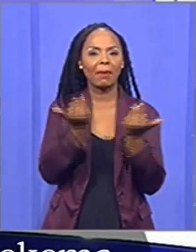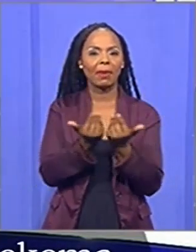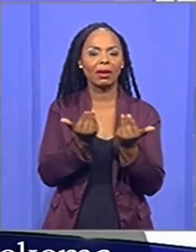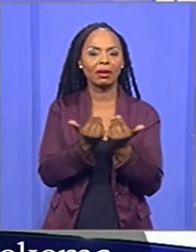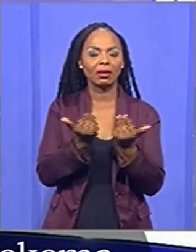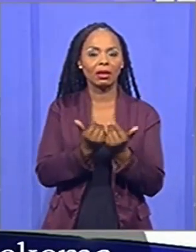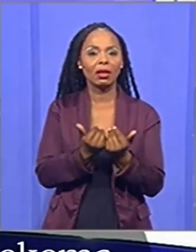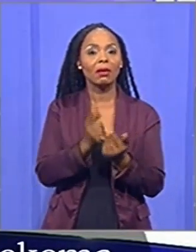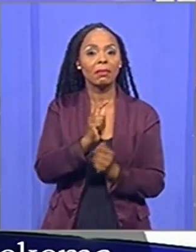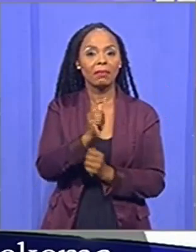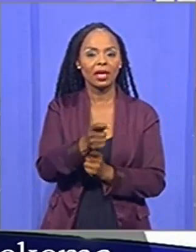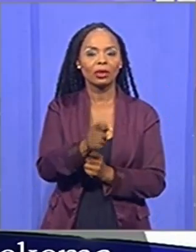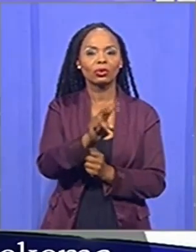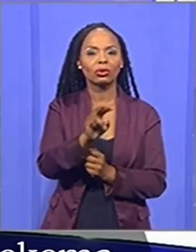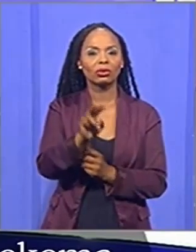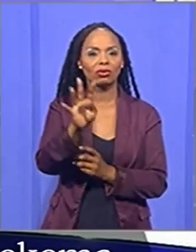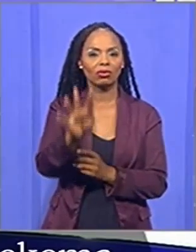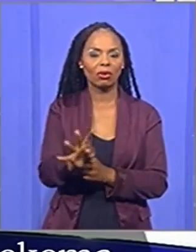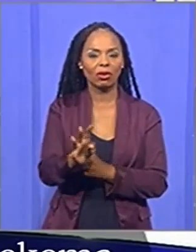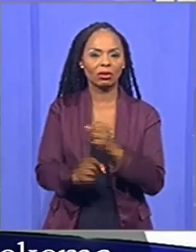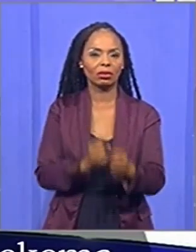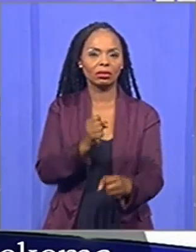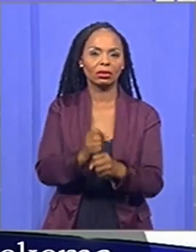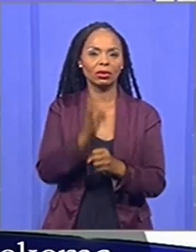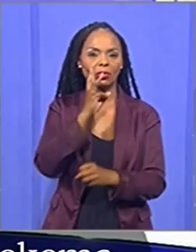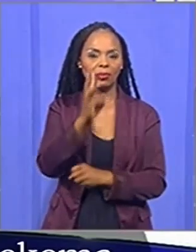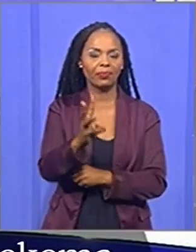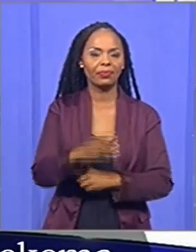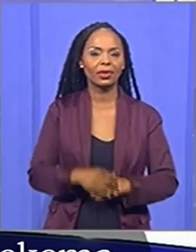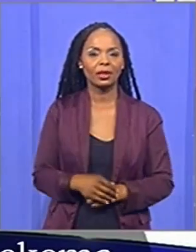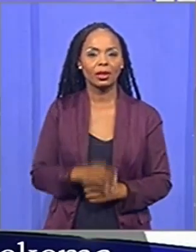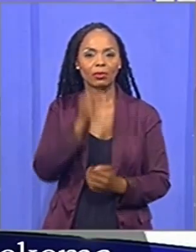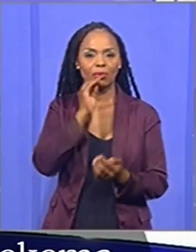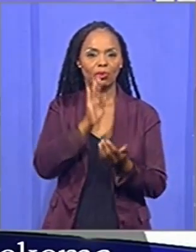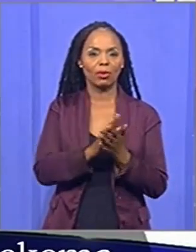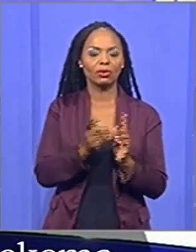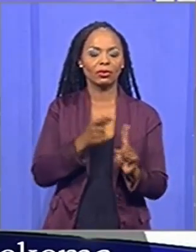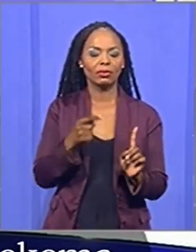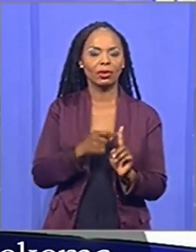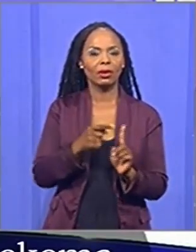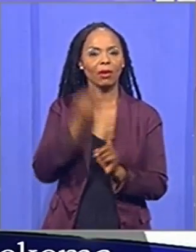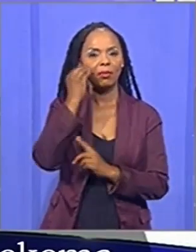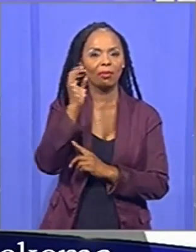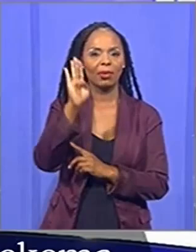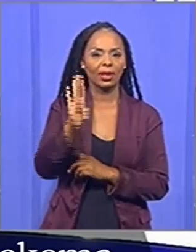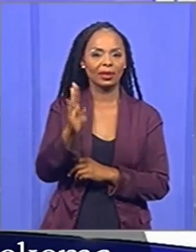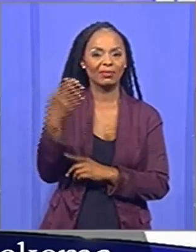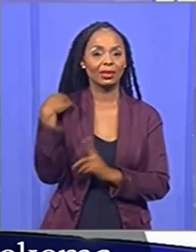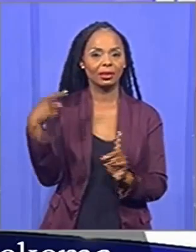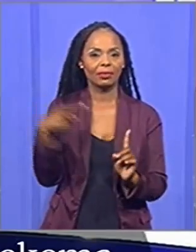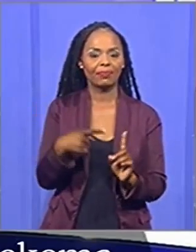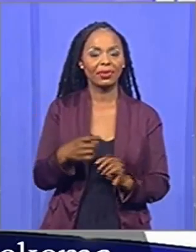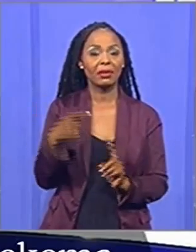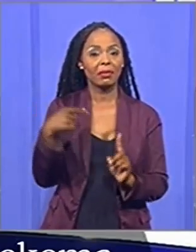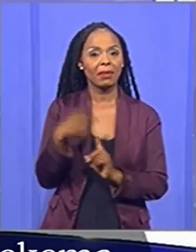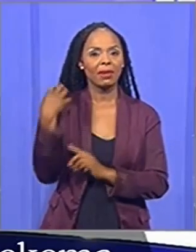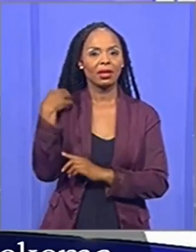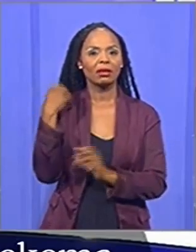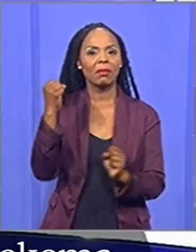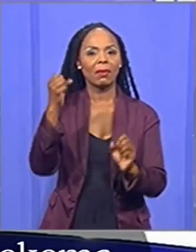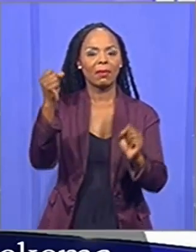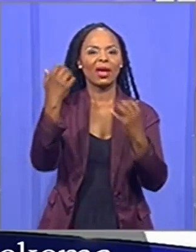tla lefelelwa ngwageng wa dithuto wa 2024 se go ya ka Tona Blade Nzimande. Tona o boditše komiti phetiši